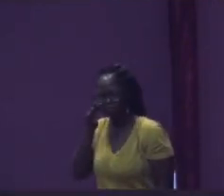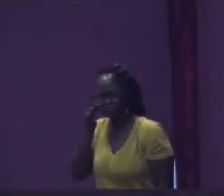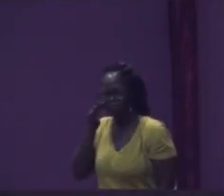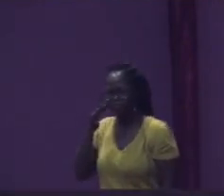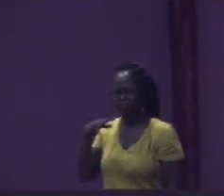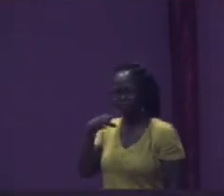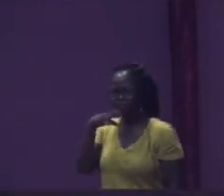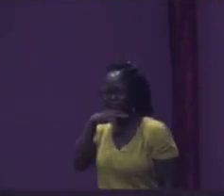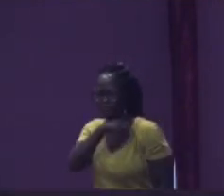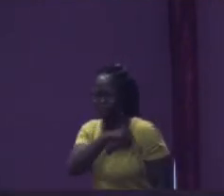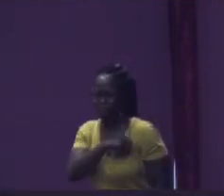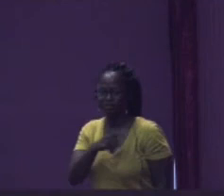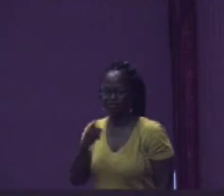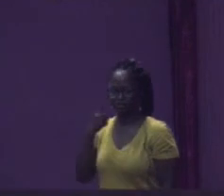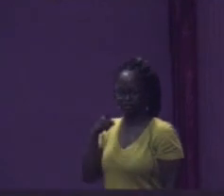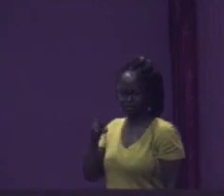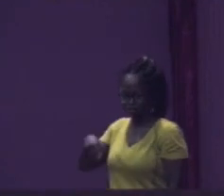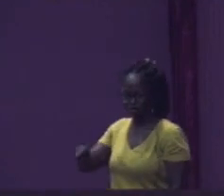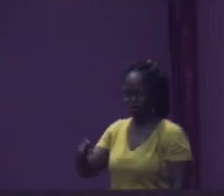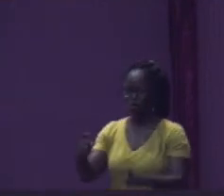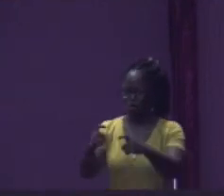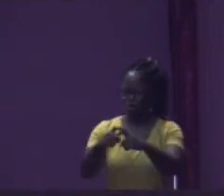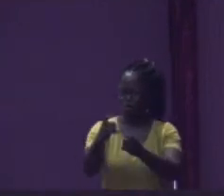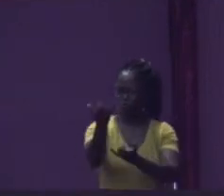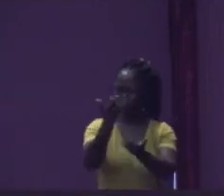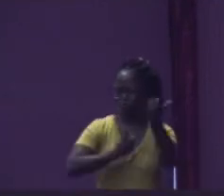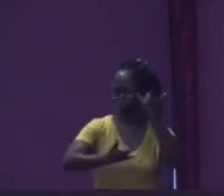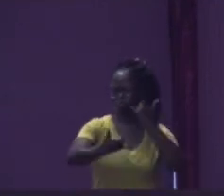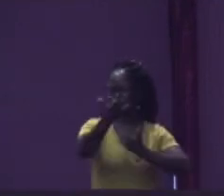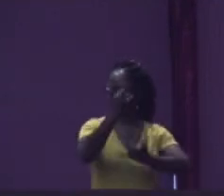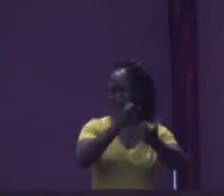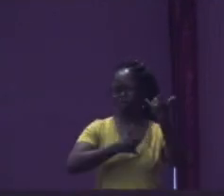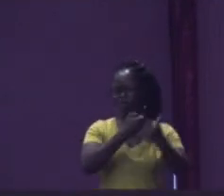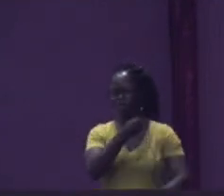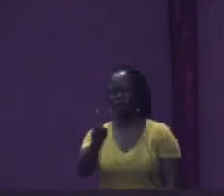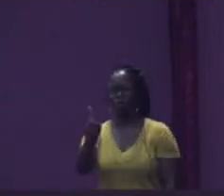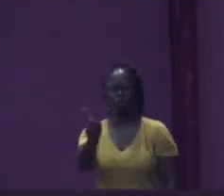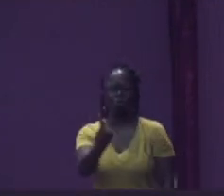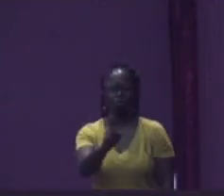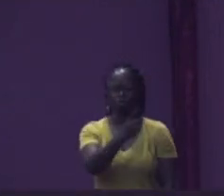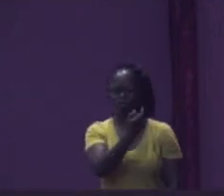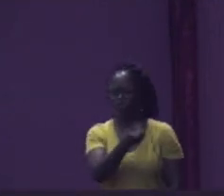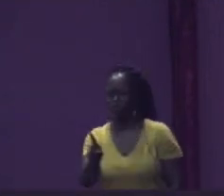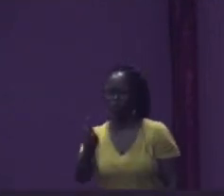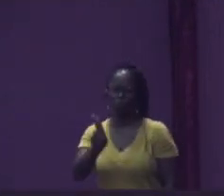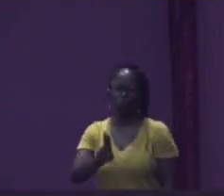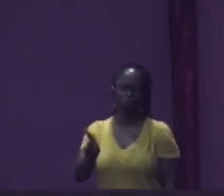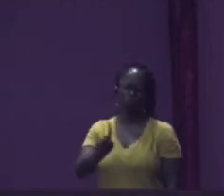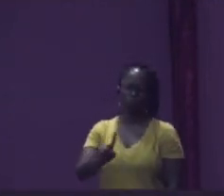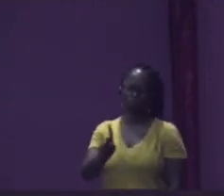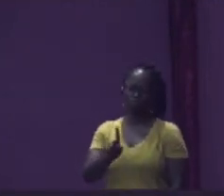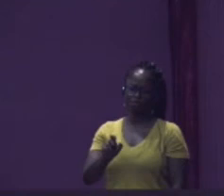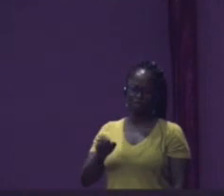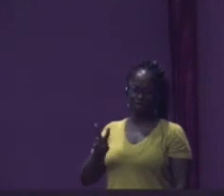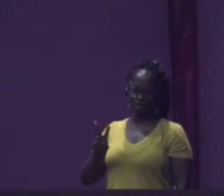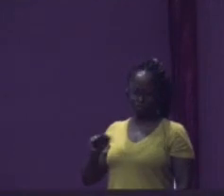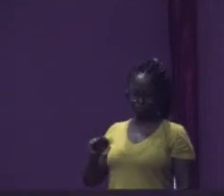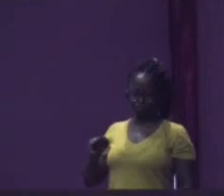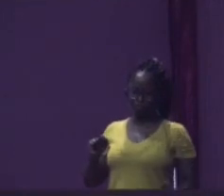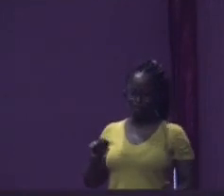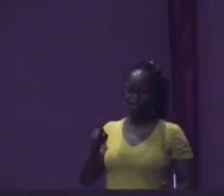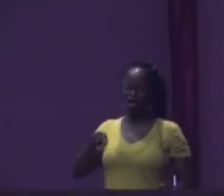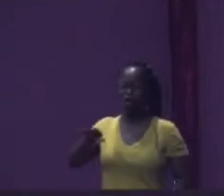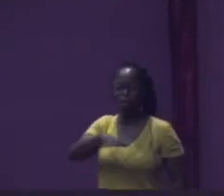and the nurses saying, do not use medicinal plants. And that's one area of knowledge